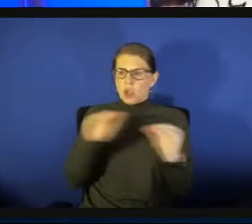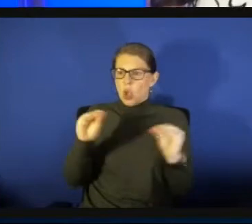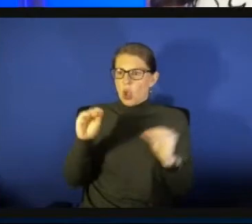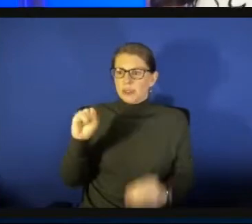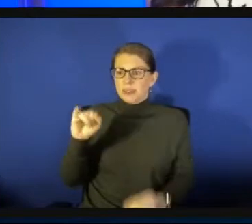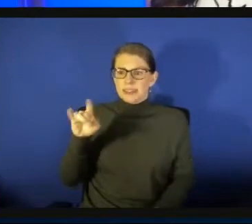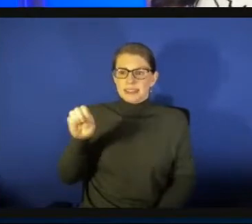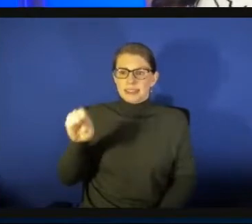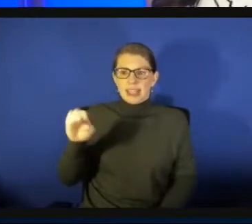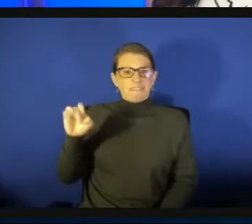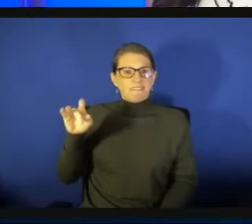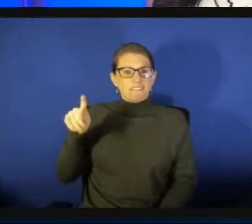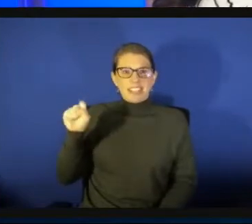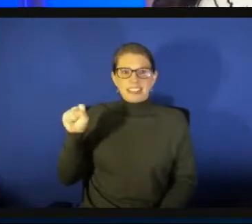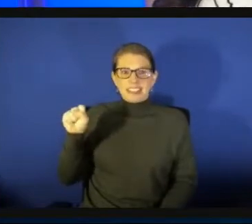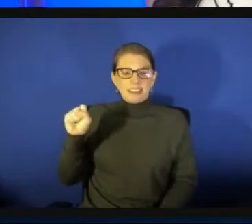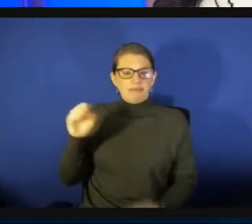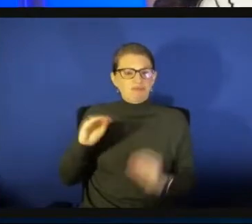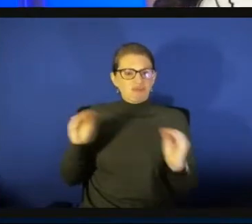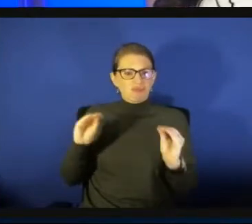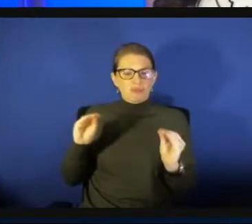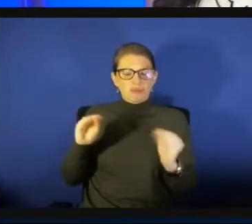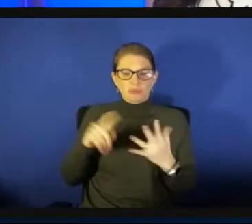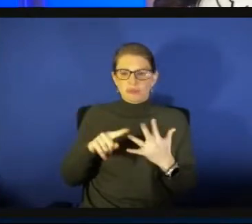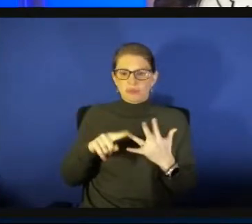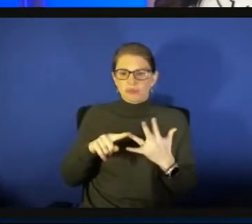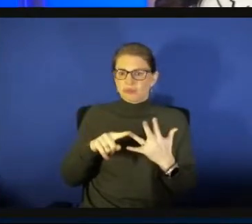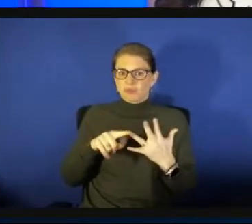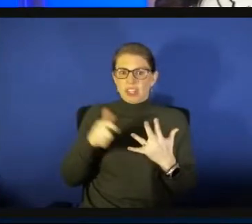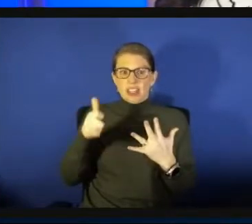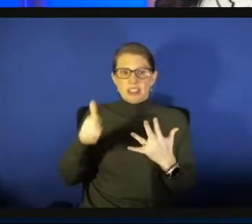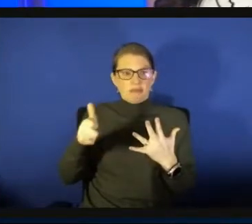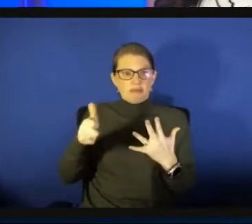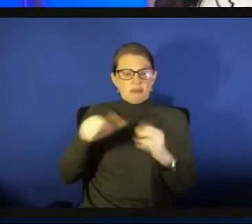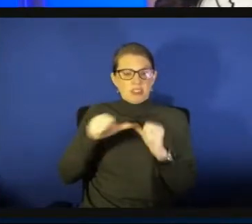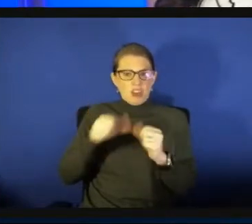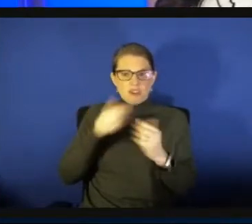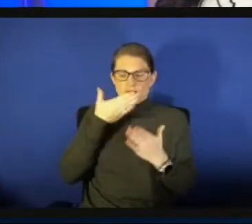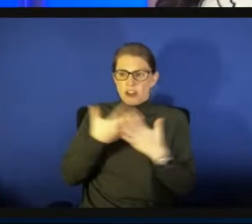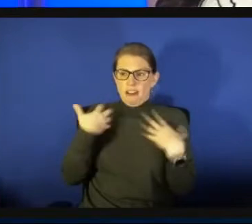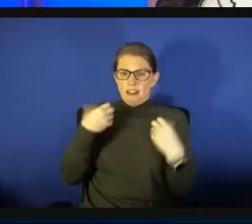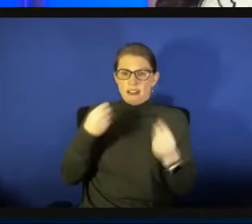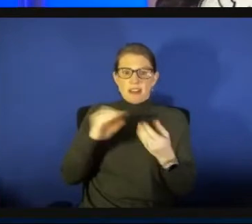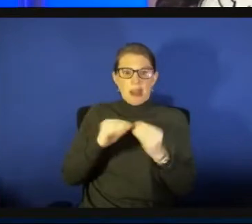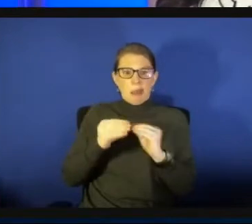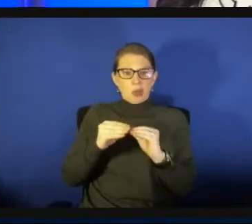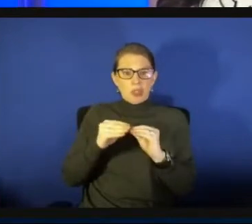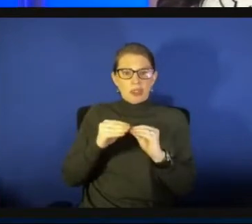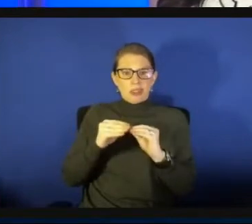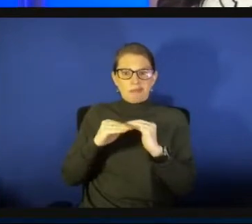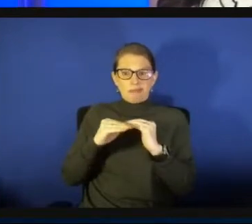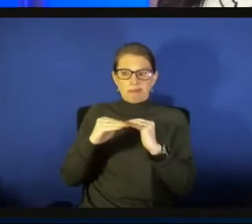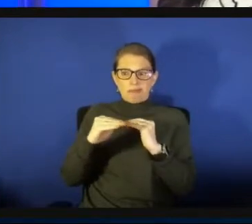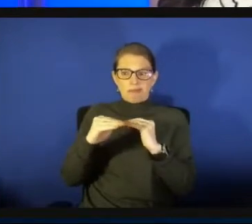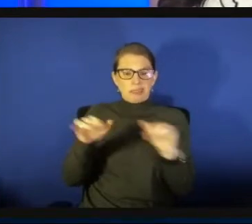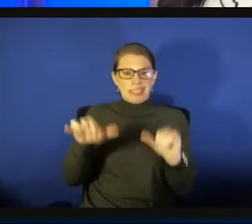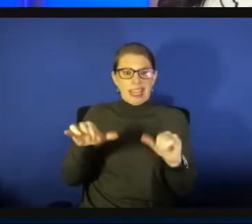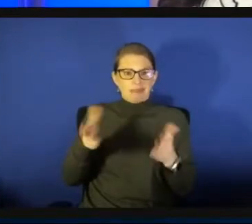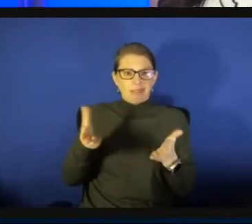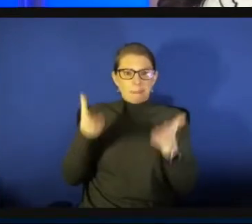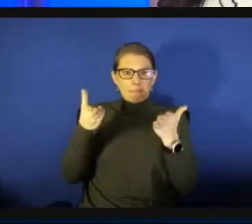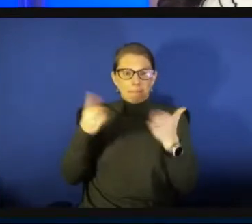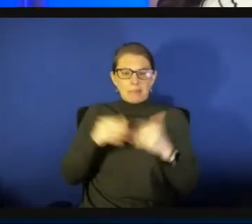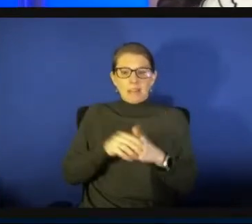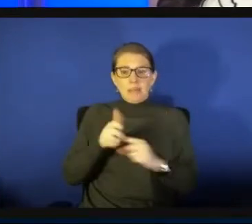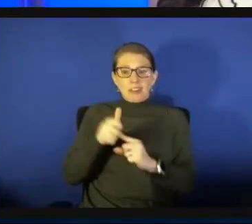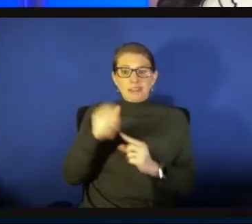effects. Roma stayed in good health. His numbers stayed up. He was able to eat through the